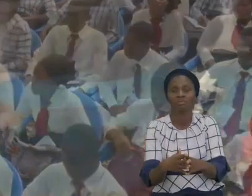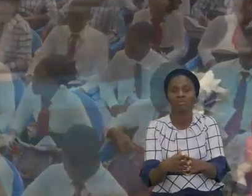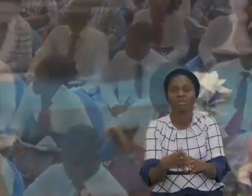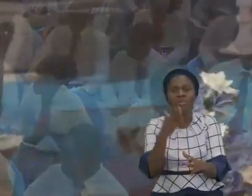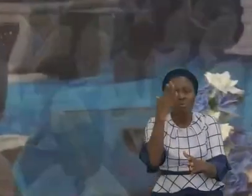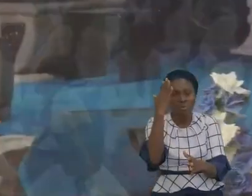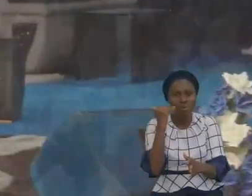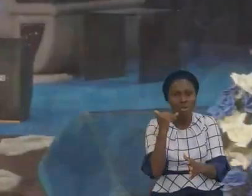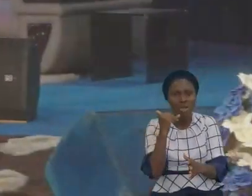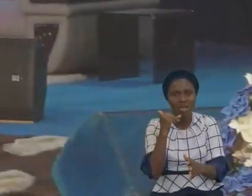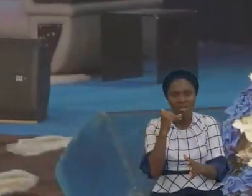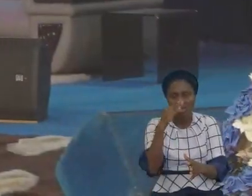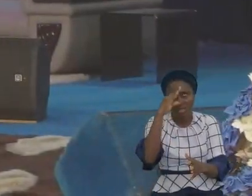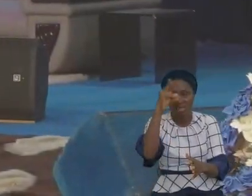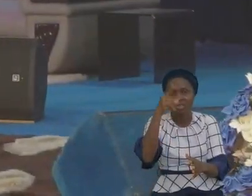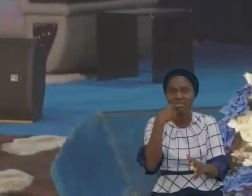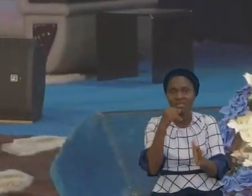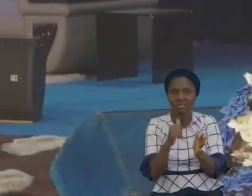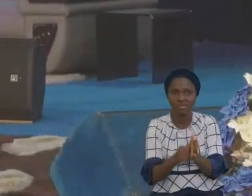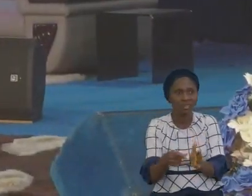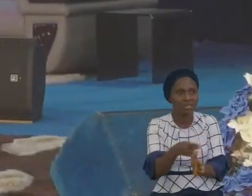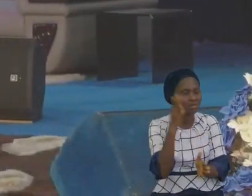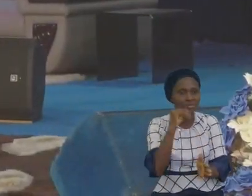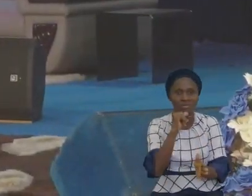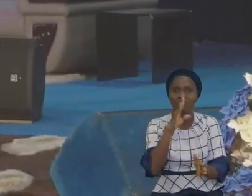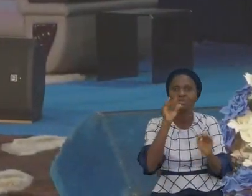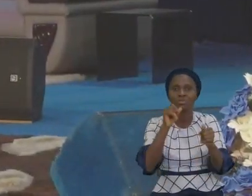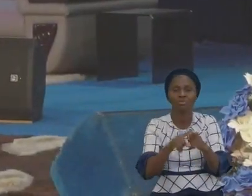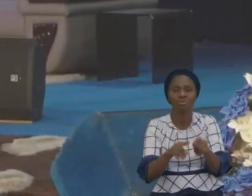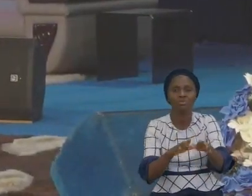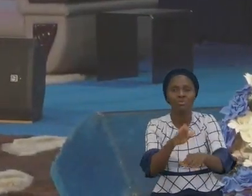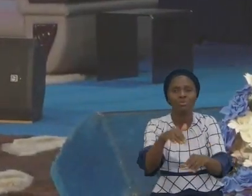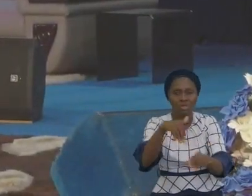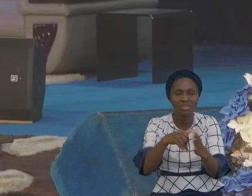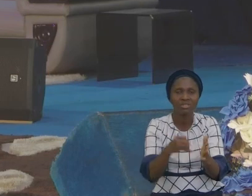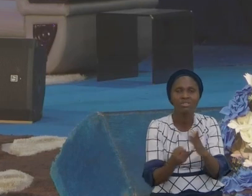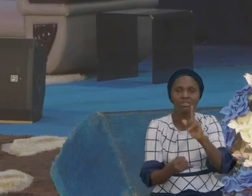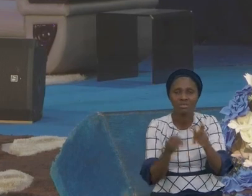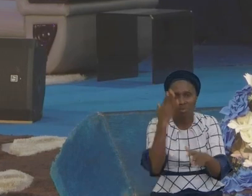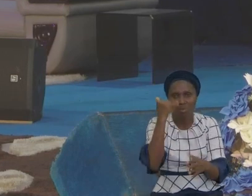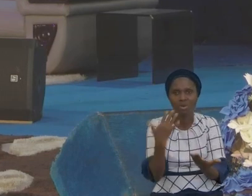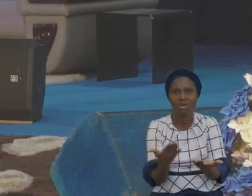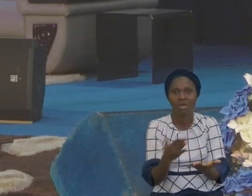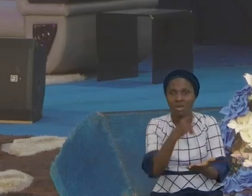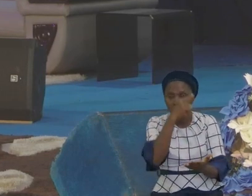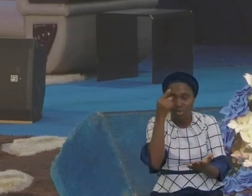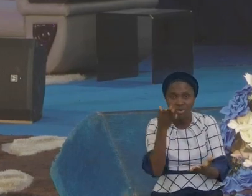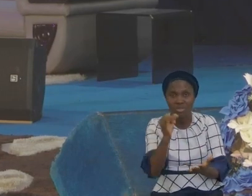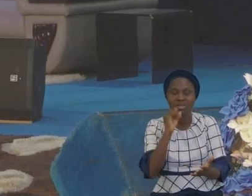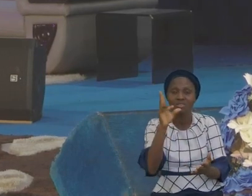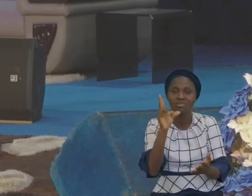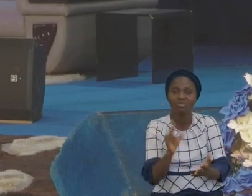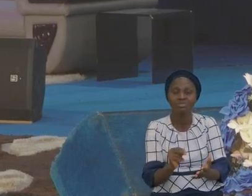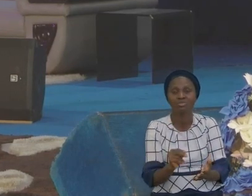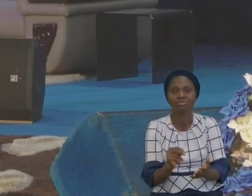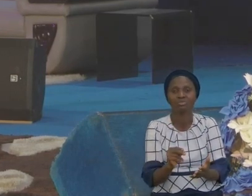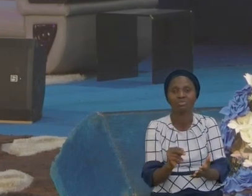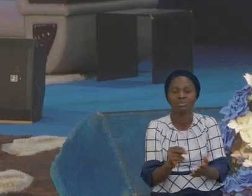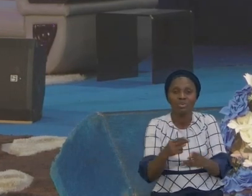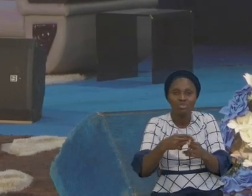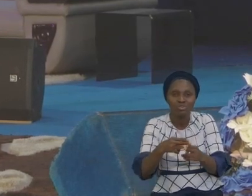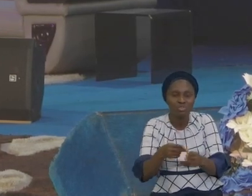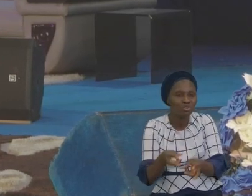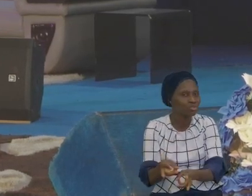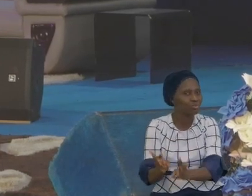Because there is no bypass. There is no other way that we can mistakenly